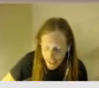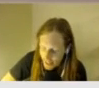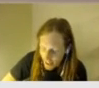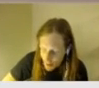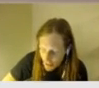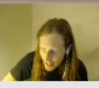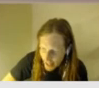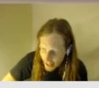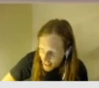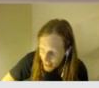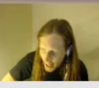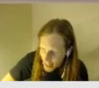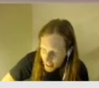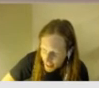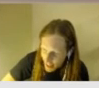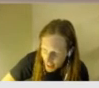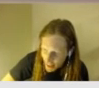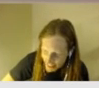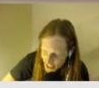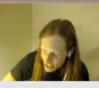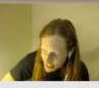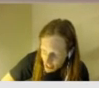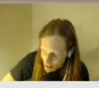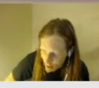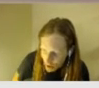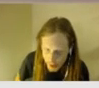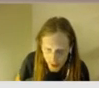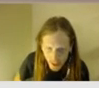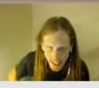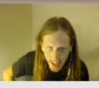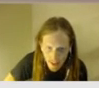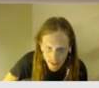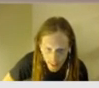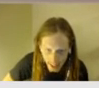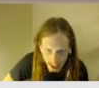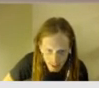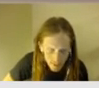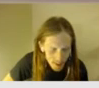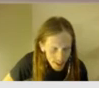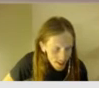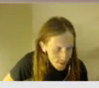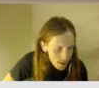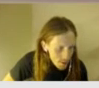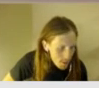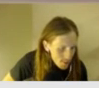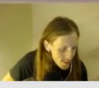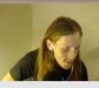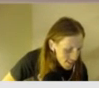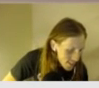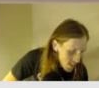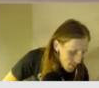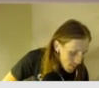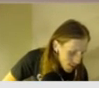it. Very cool. It's just in my close circles, I have family members